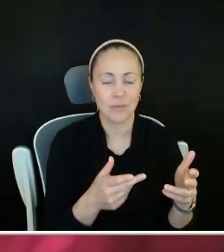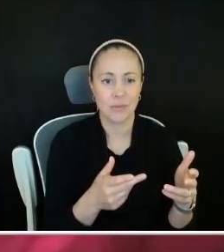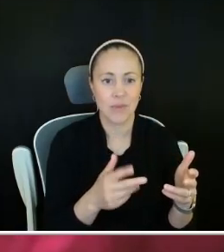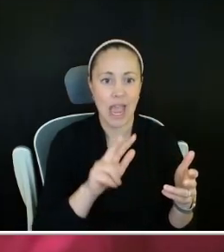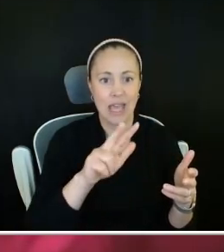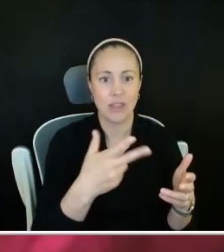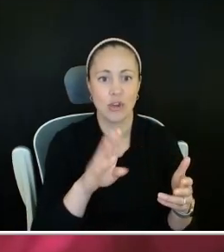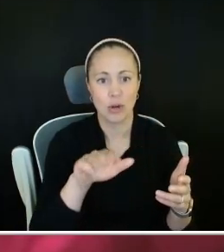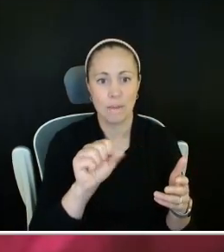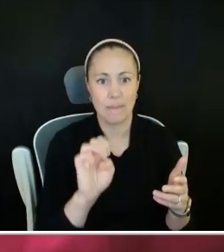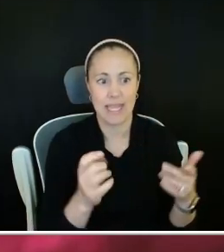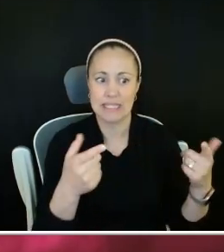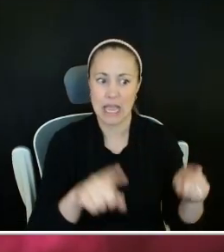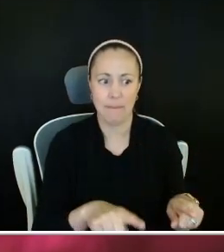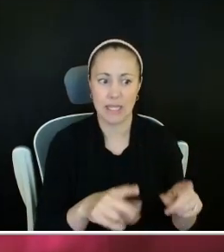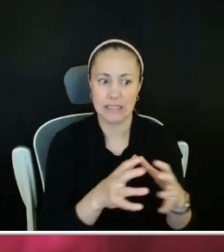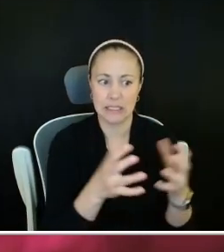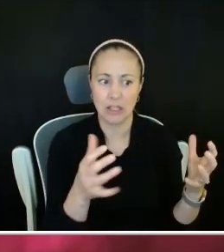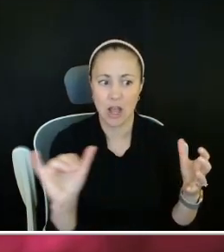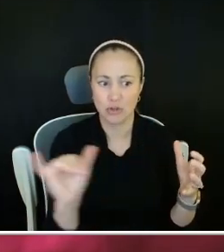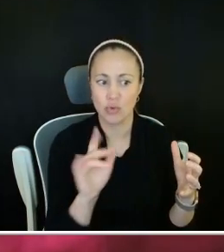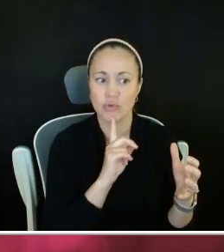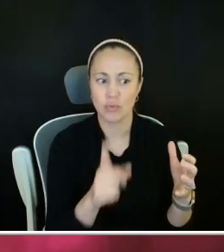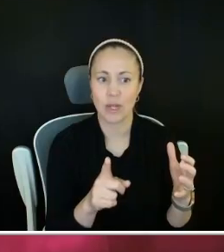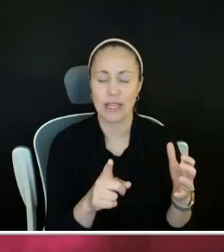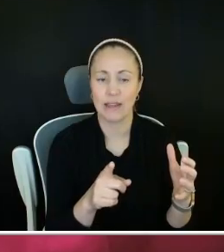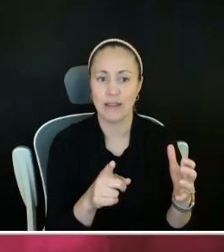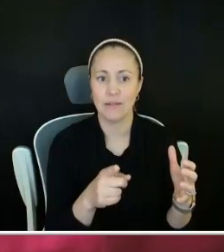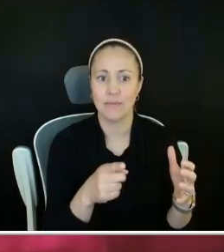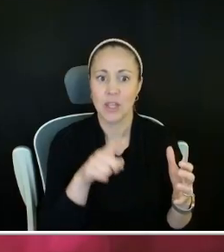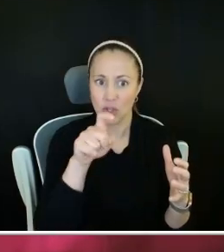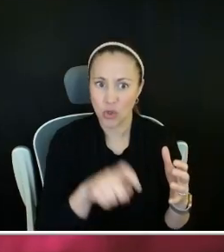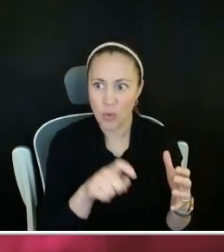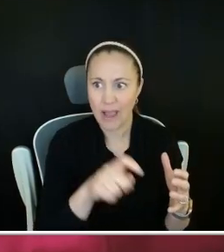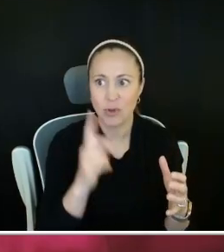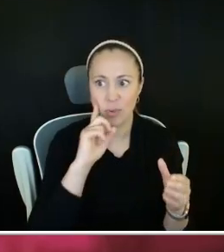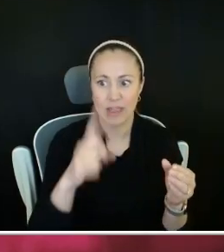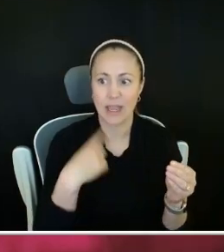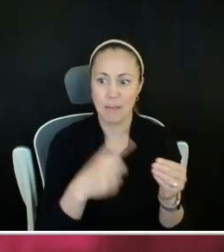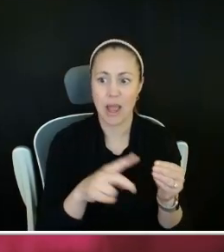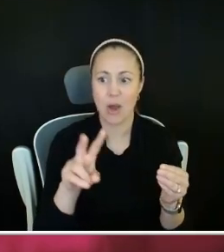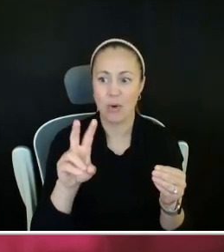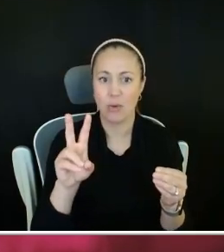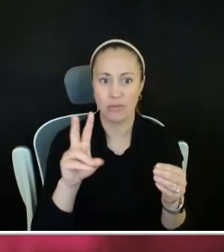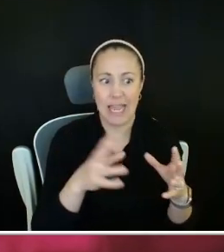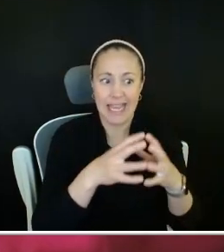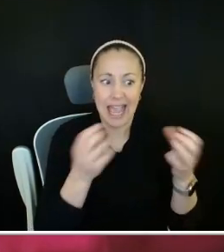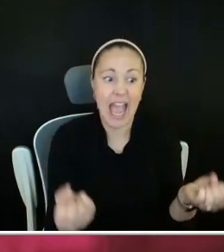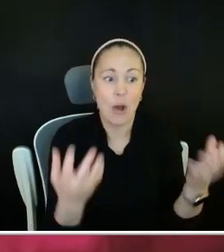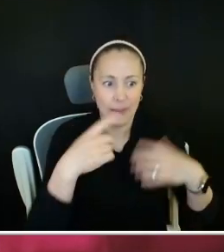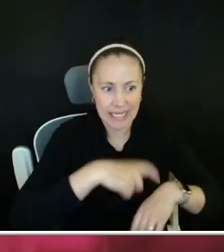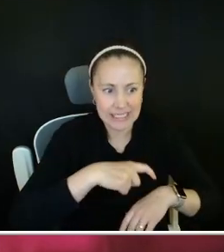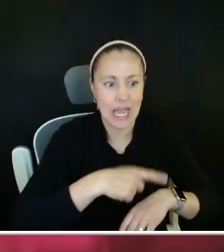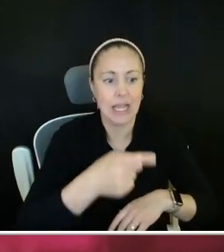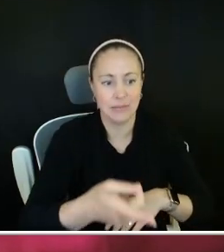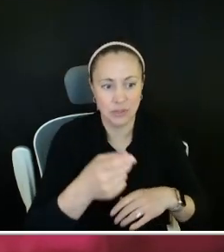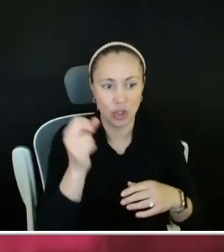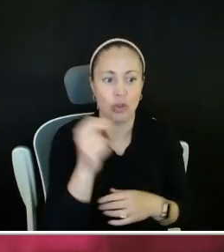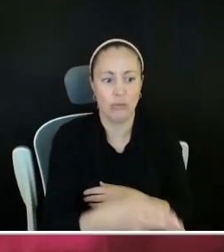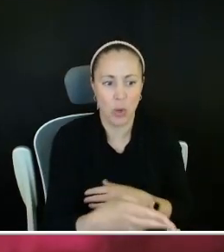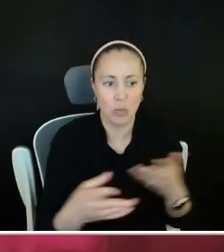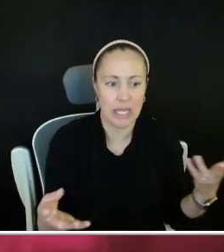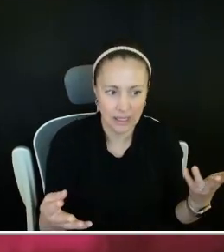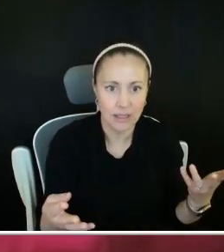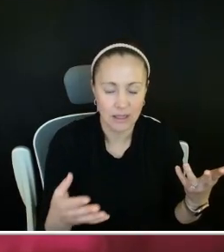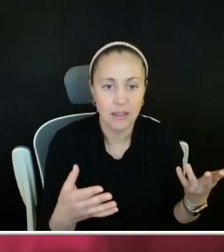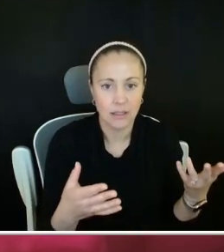base. So you also have to take into account the volume as well as the veracity in